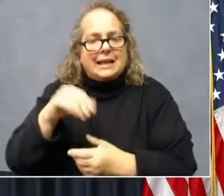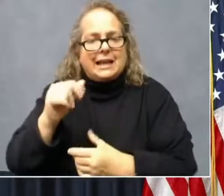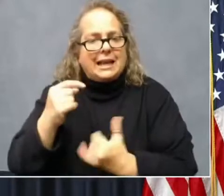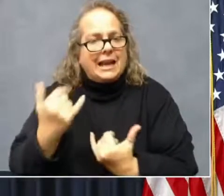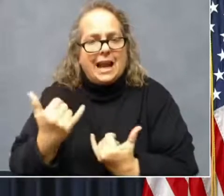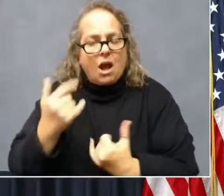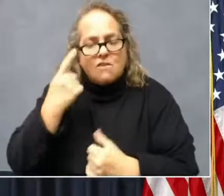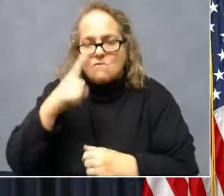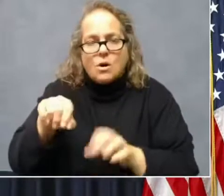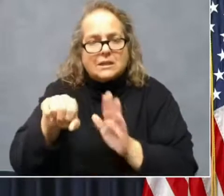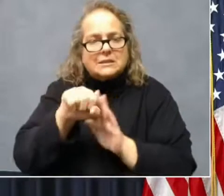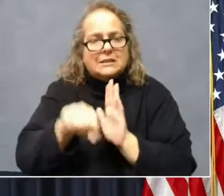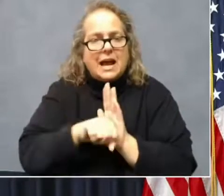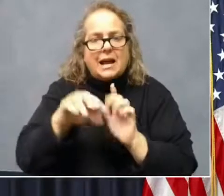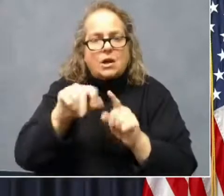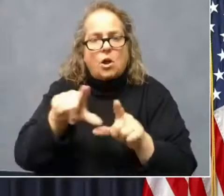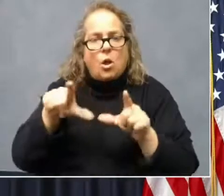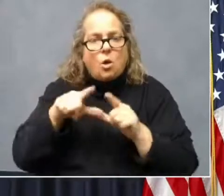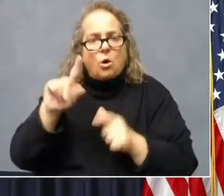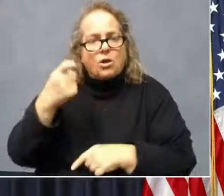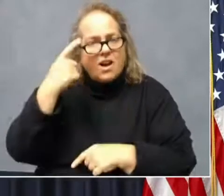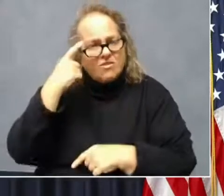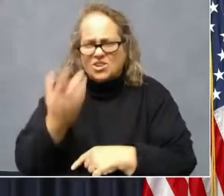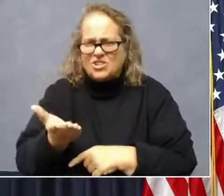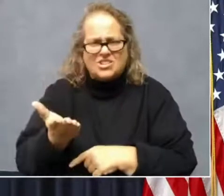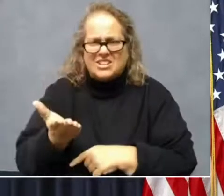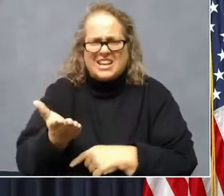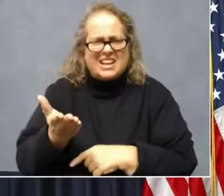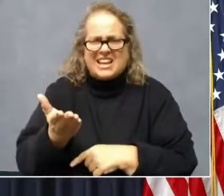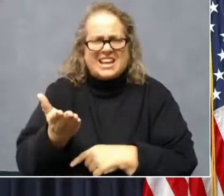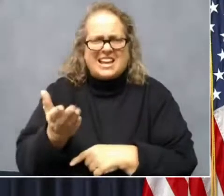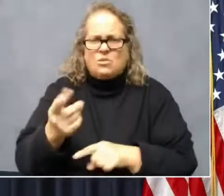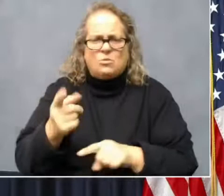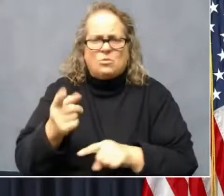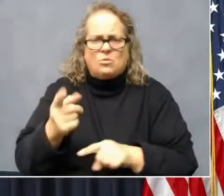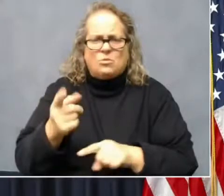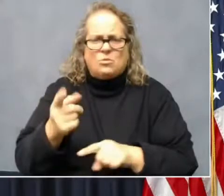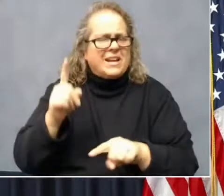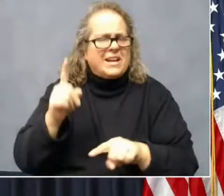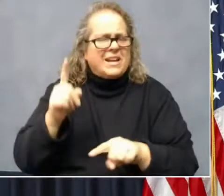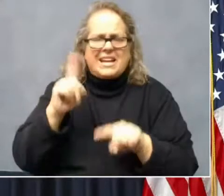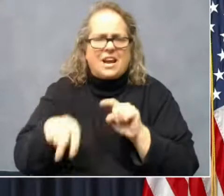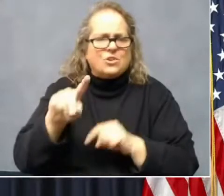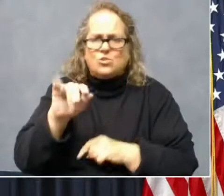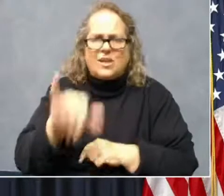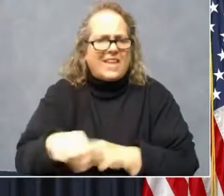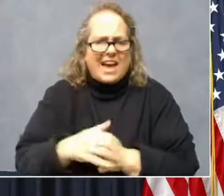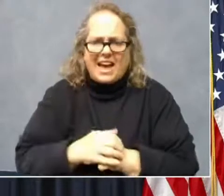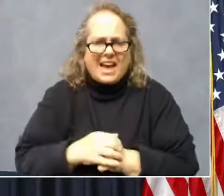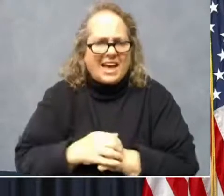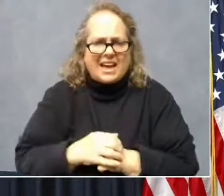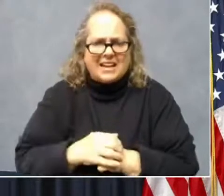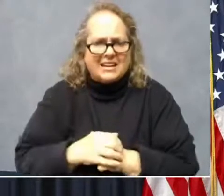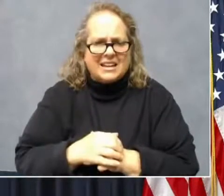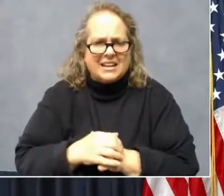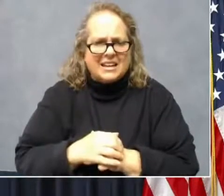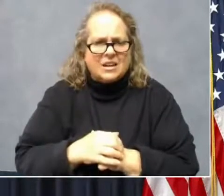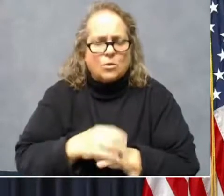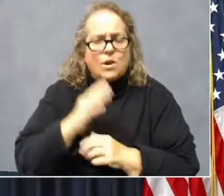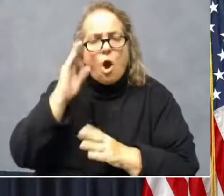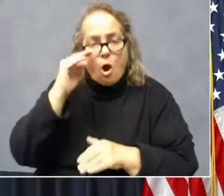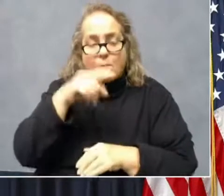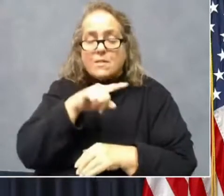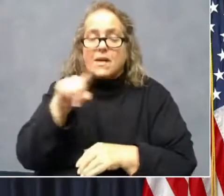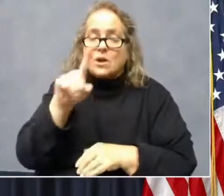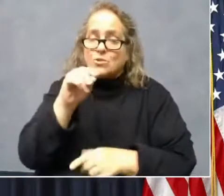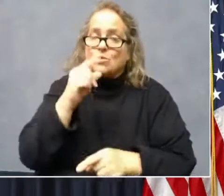governments. That's got to be a non-starter. So we'll hope that they do the right thing. The bipartisan